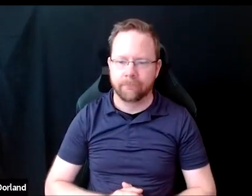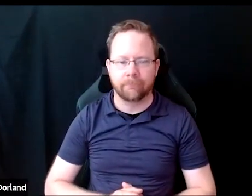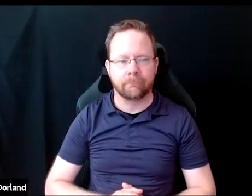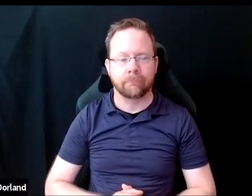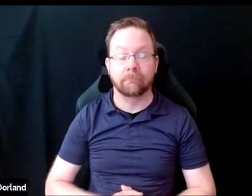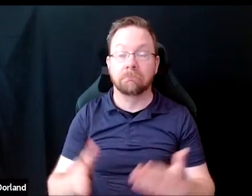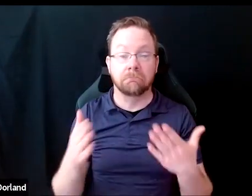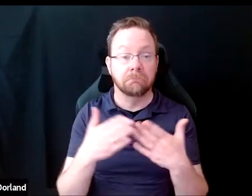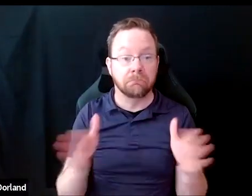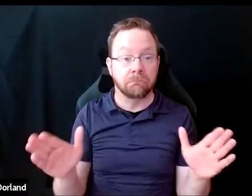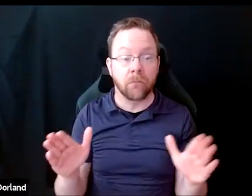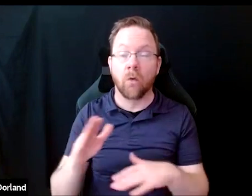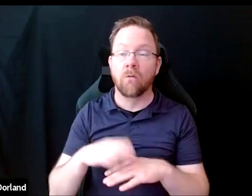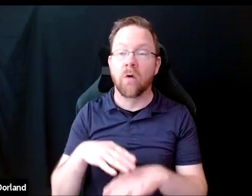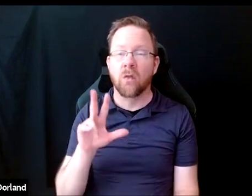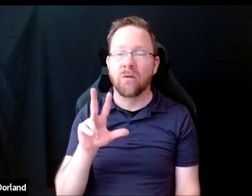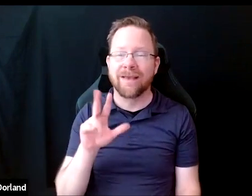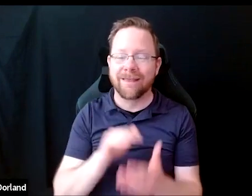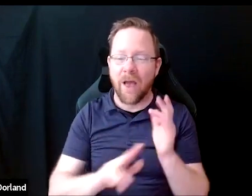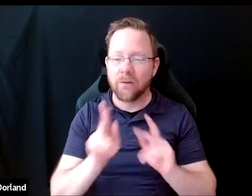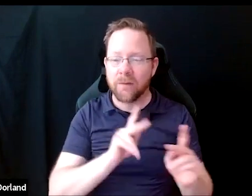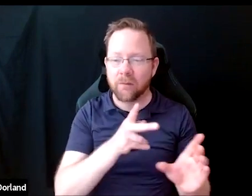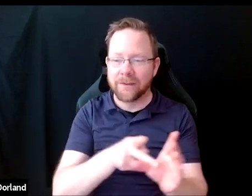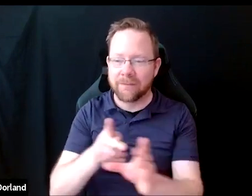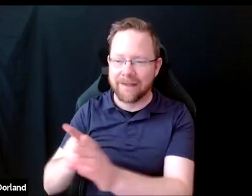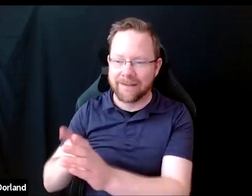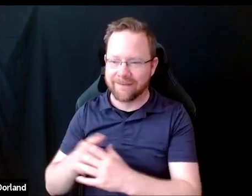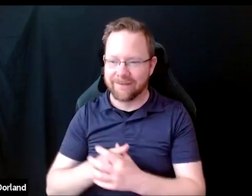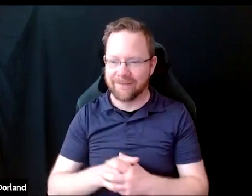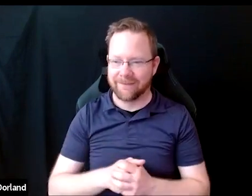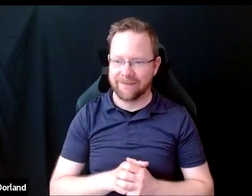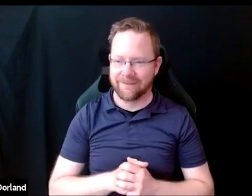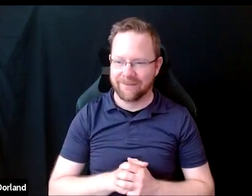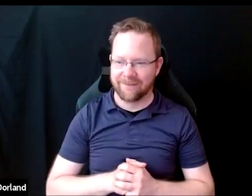Overall, we had over 3,000 participants, of which